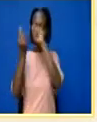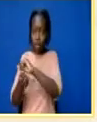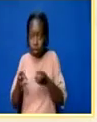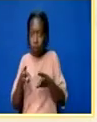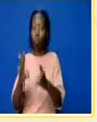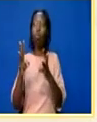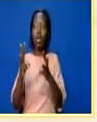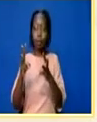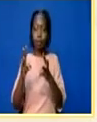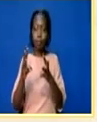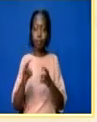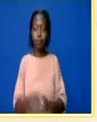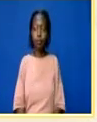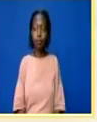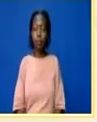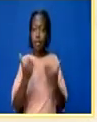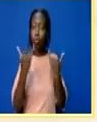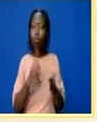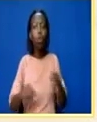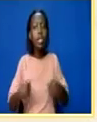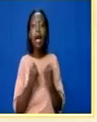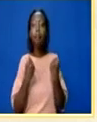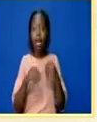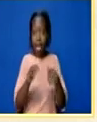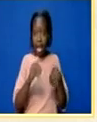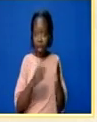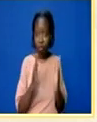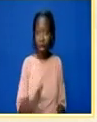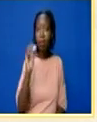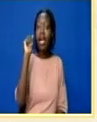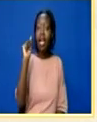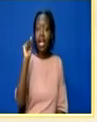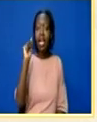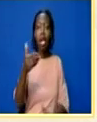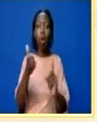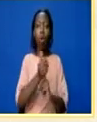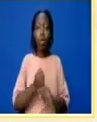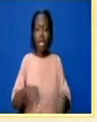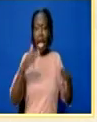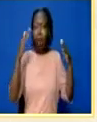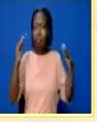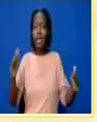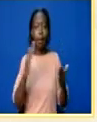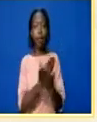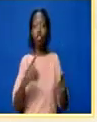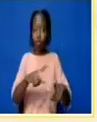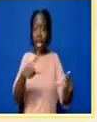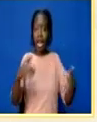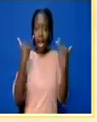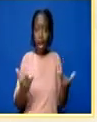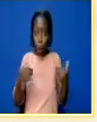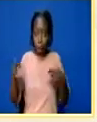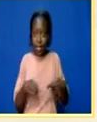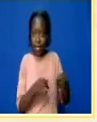Oh, no. So now what happened? Farmer A got a bigger piece of land. The river now is